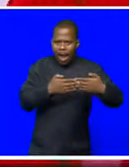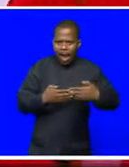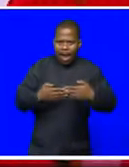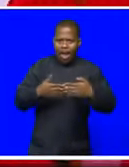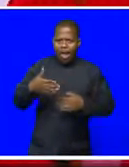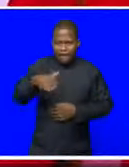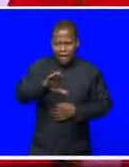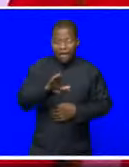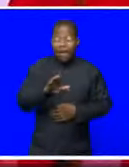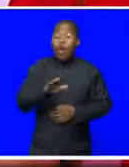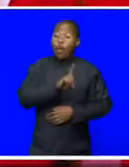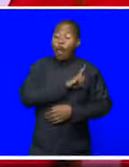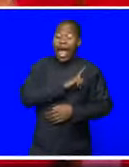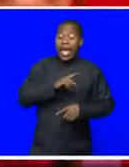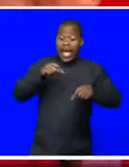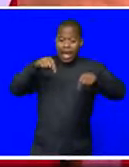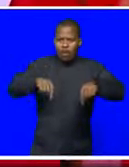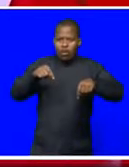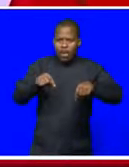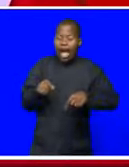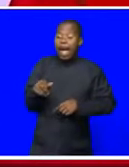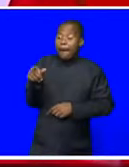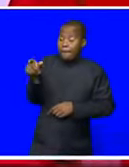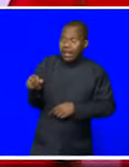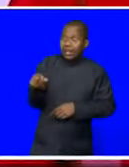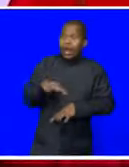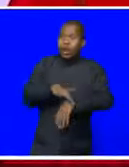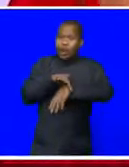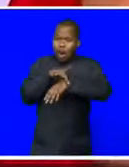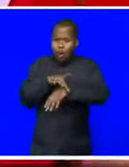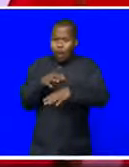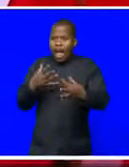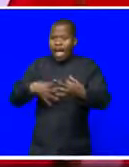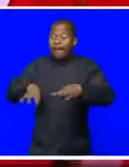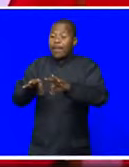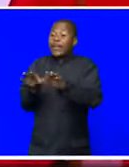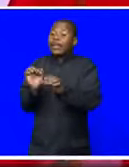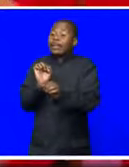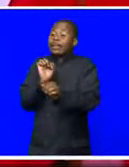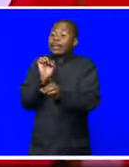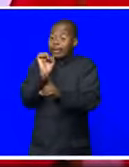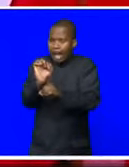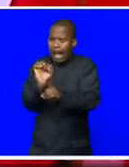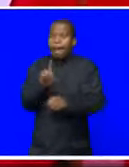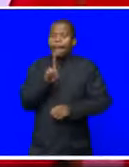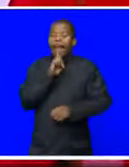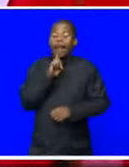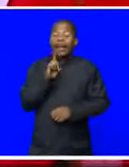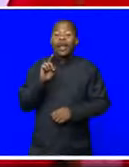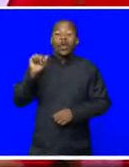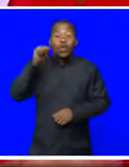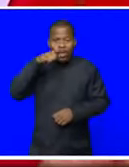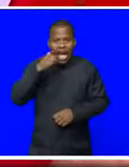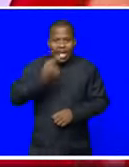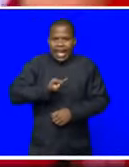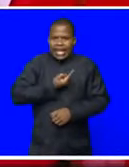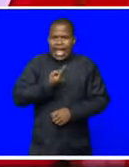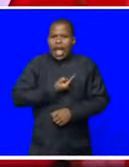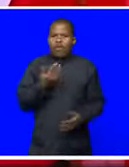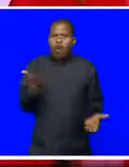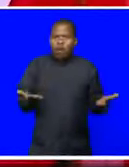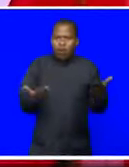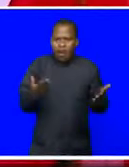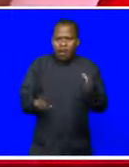Ngobe namhla kugula kulelwa lo kugula lo kusasa